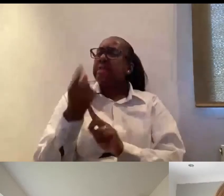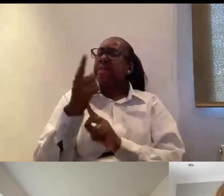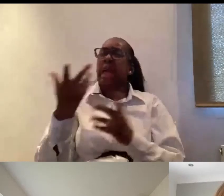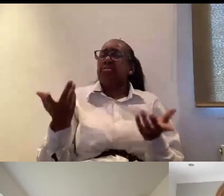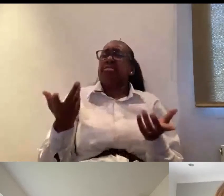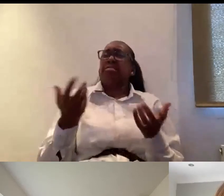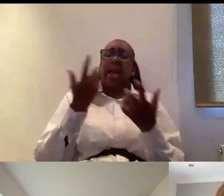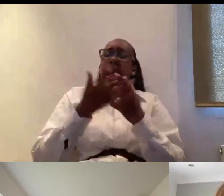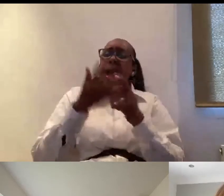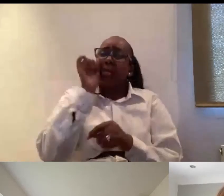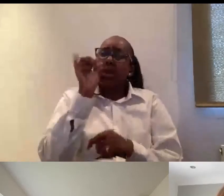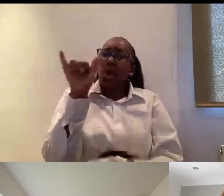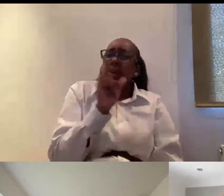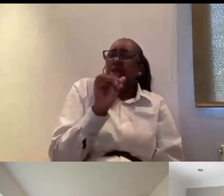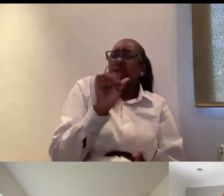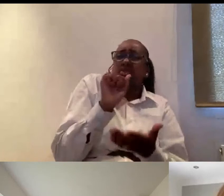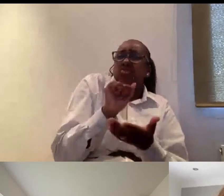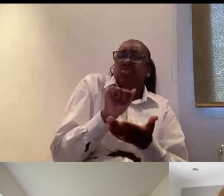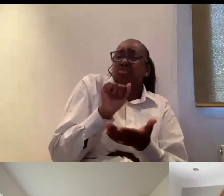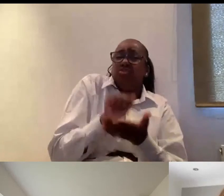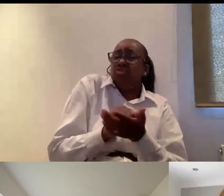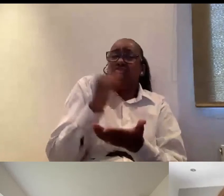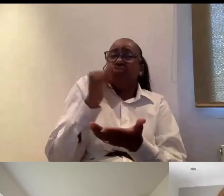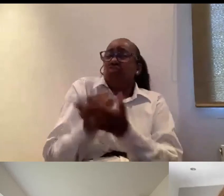can I know what is right and wrong?